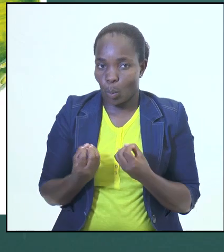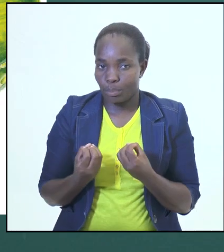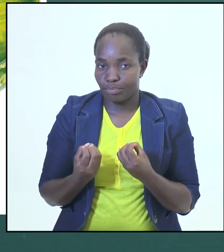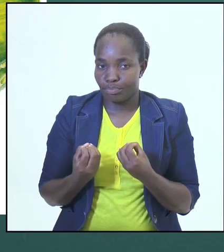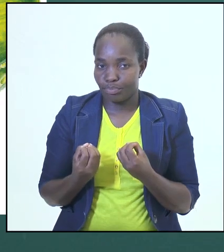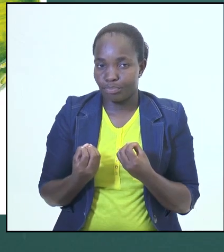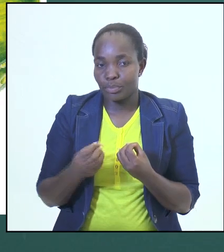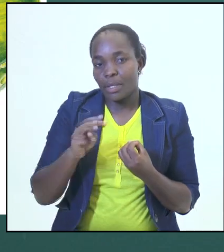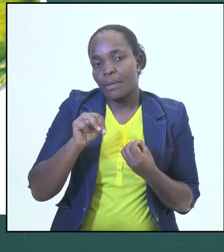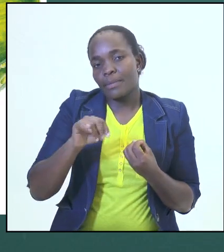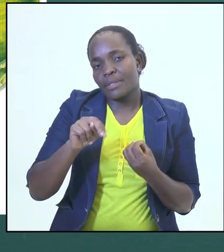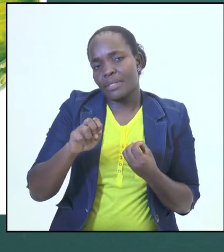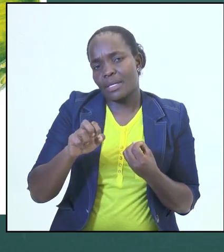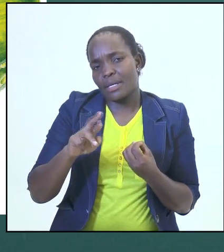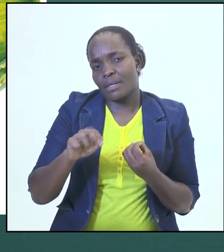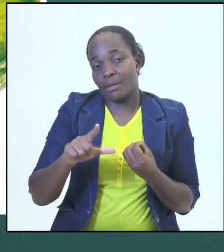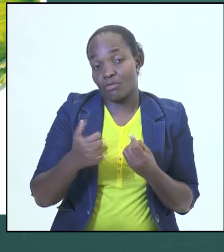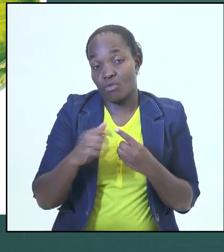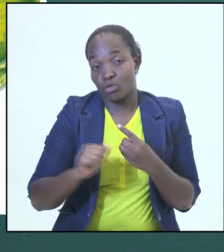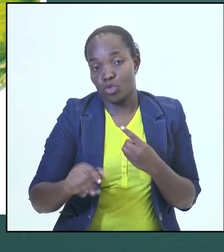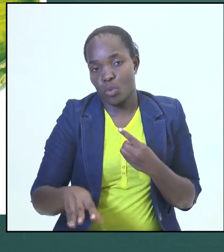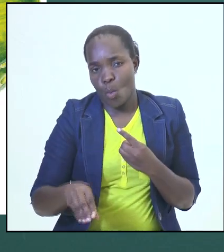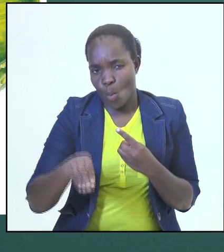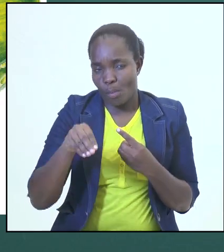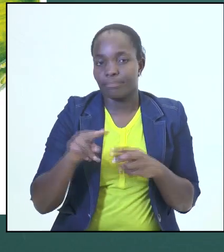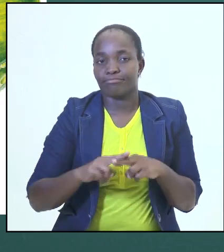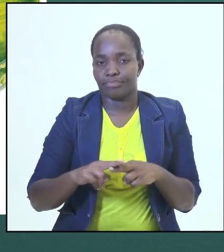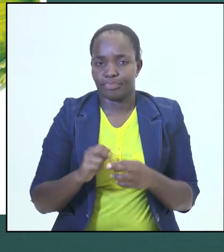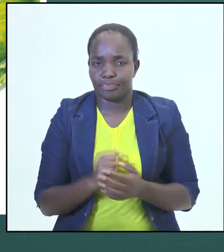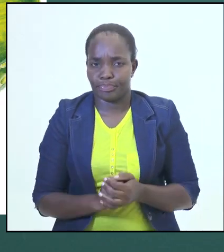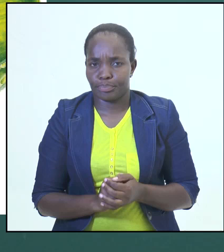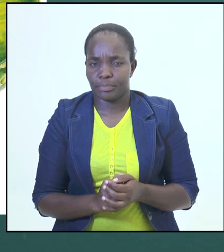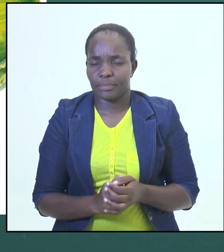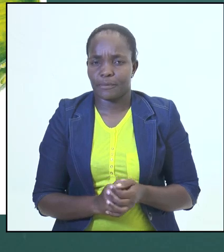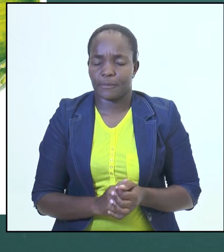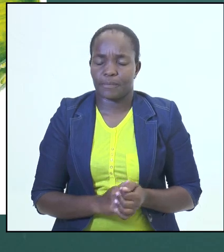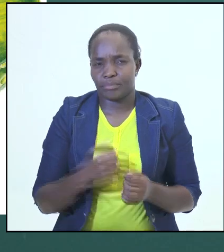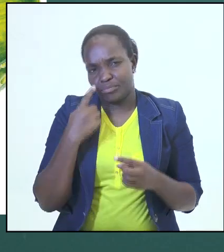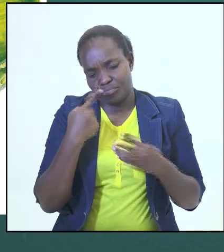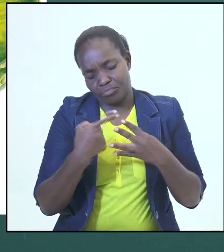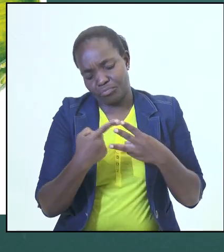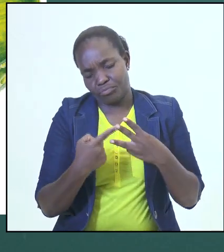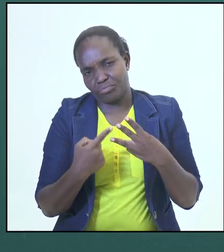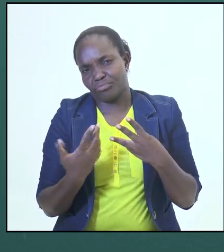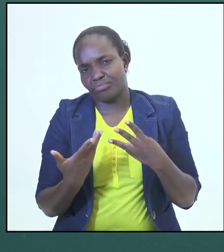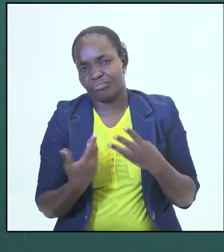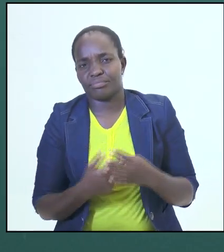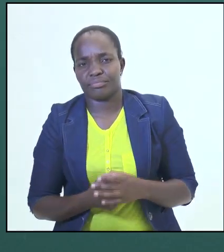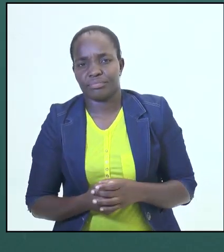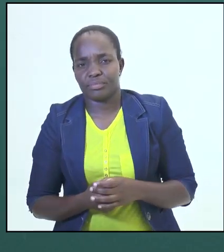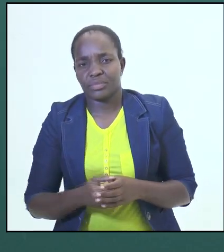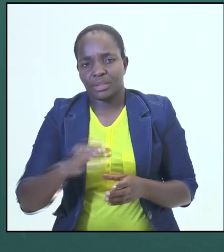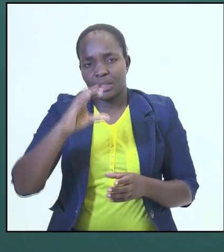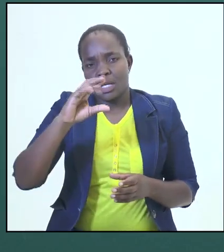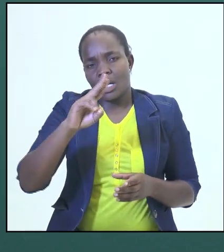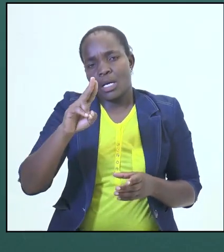from the soil to use. Let's look briefly at each of these conditions for photosynthesis.